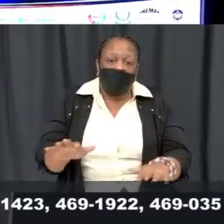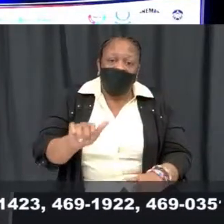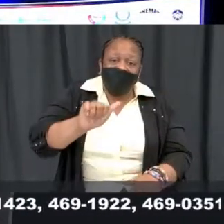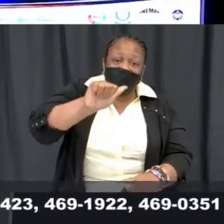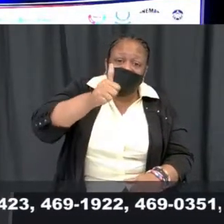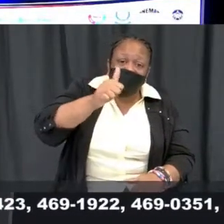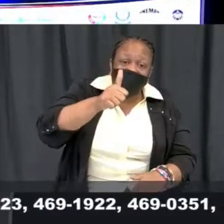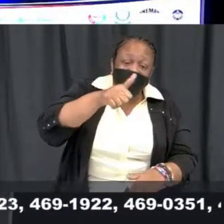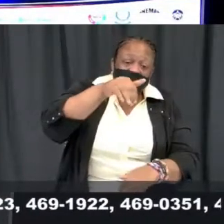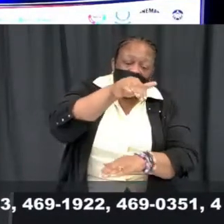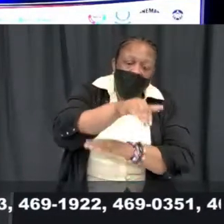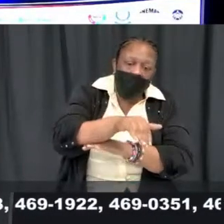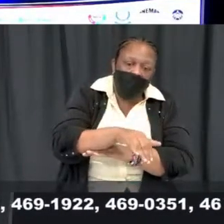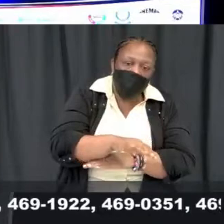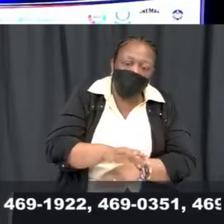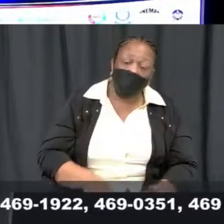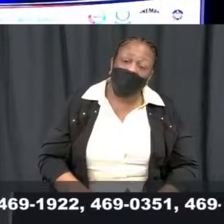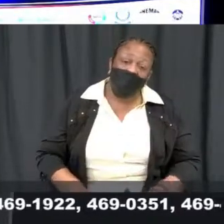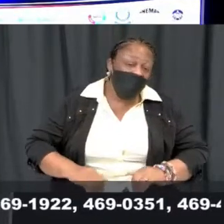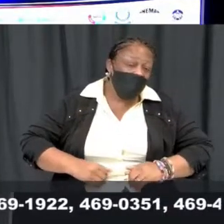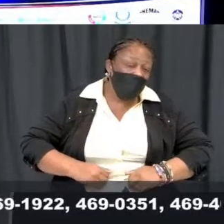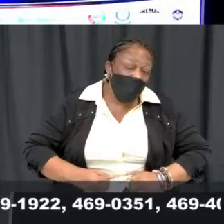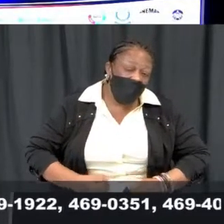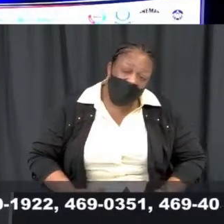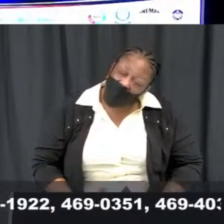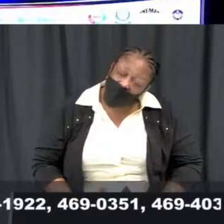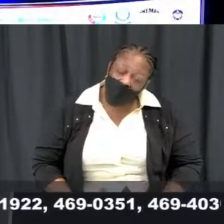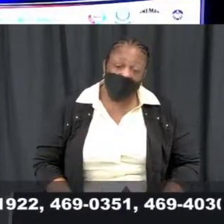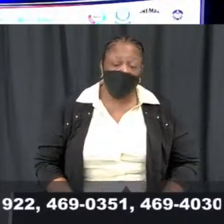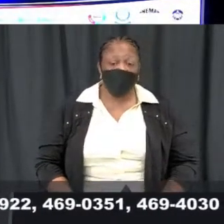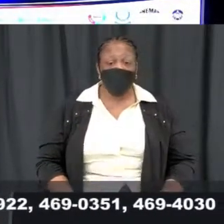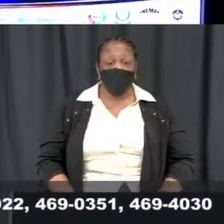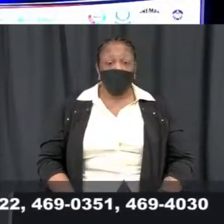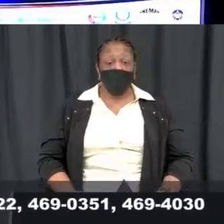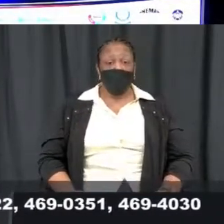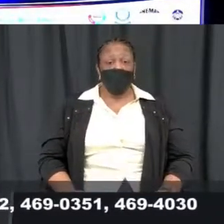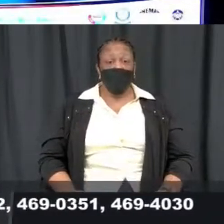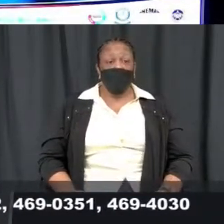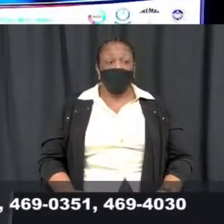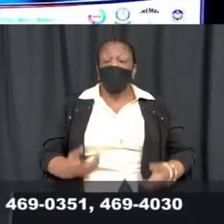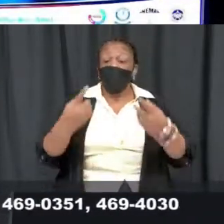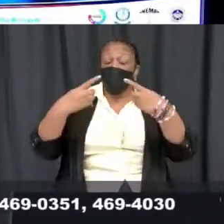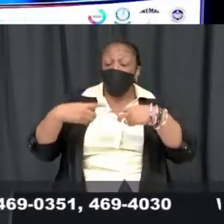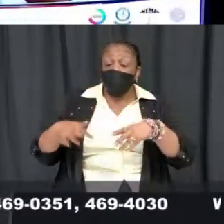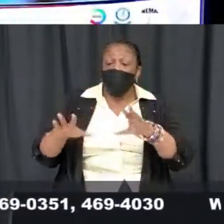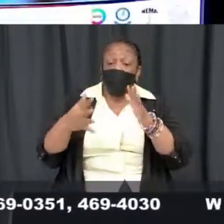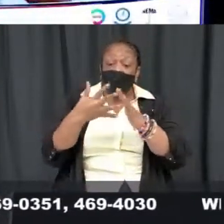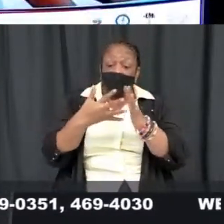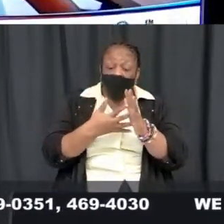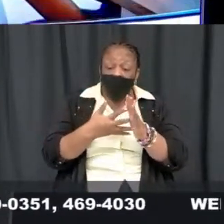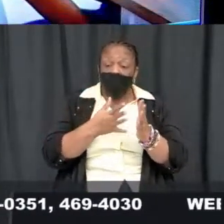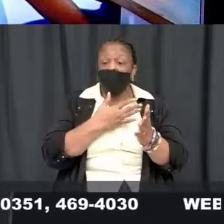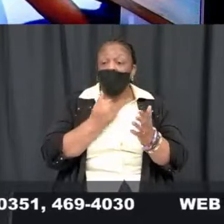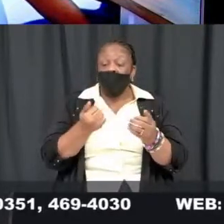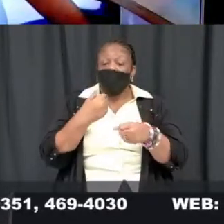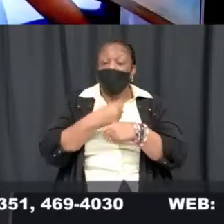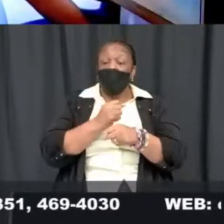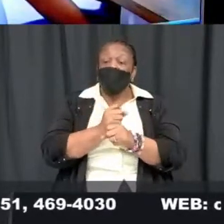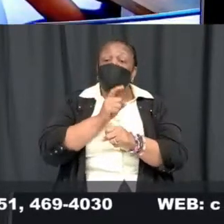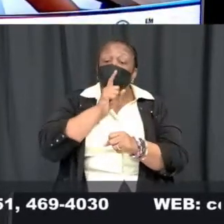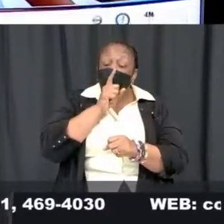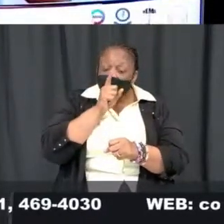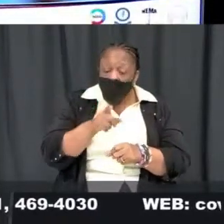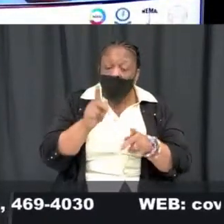positive cases and keep those positive cases from re-entering the community and spreading